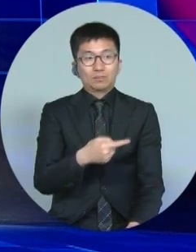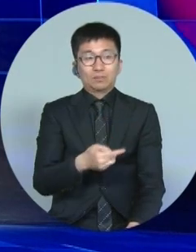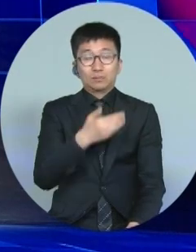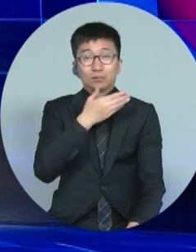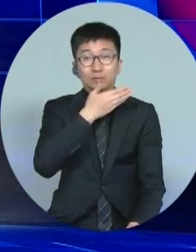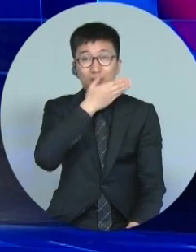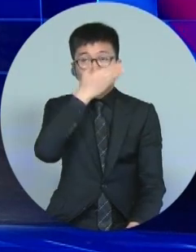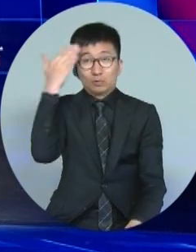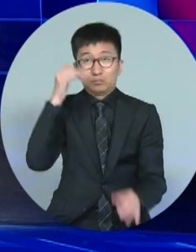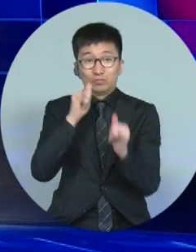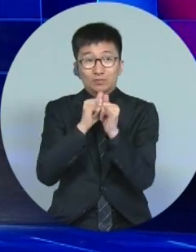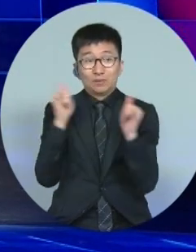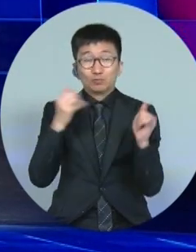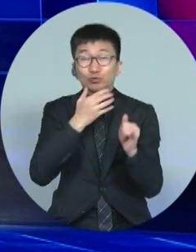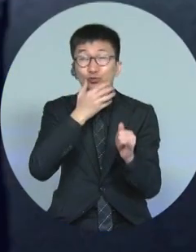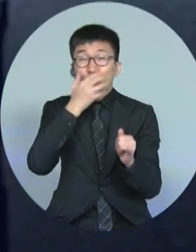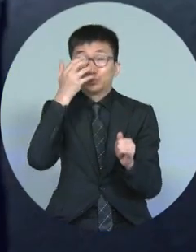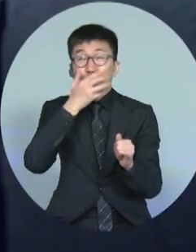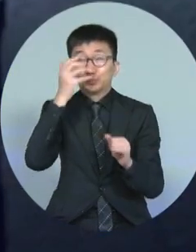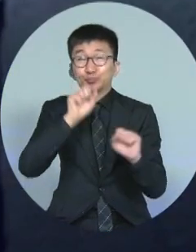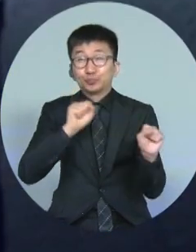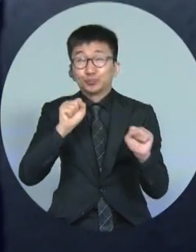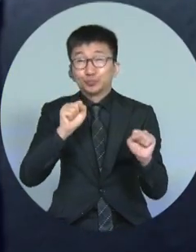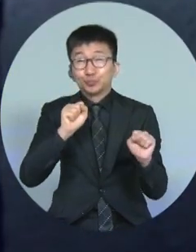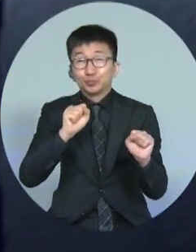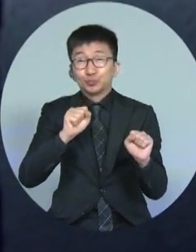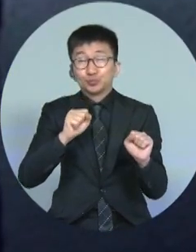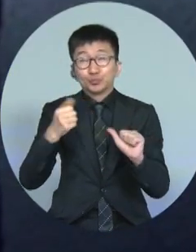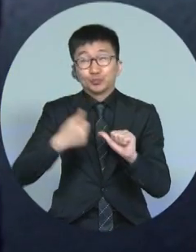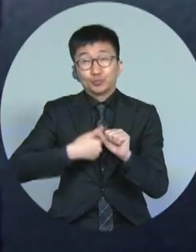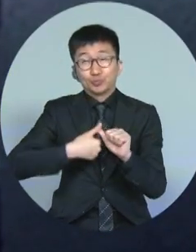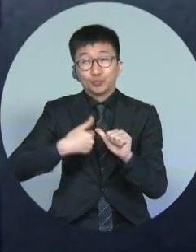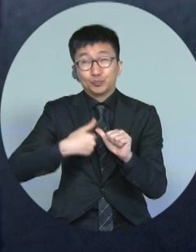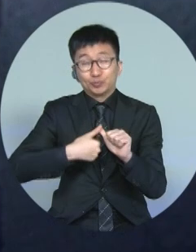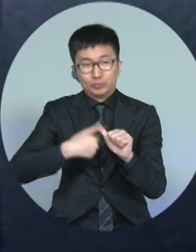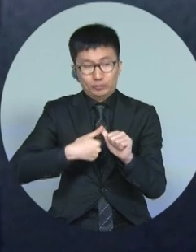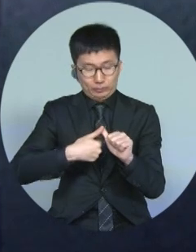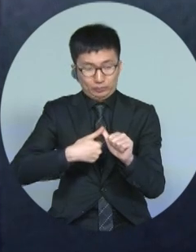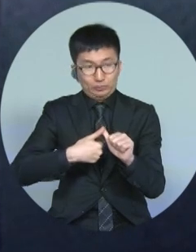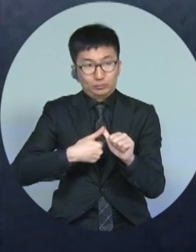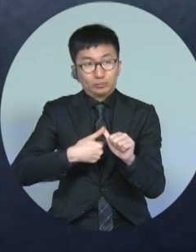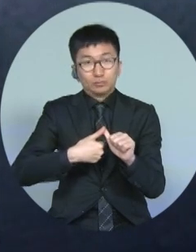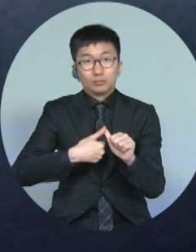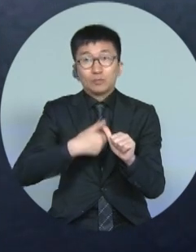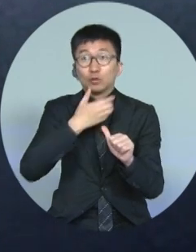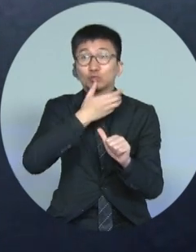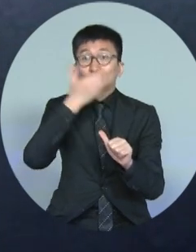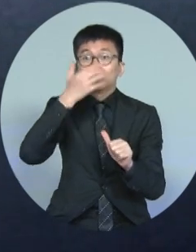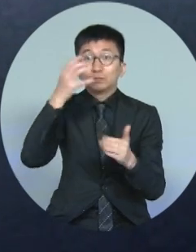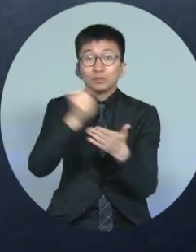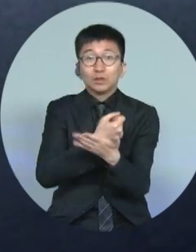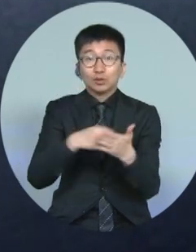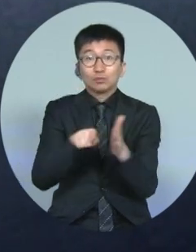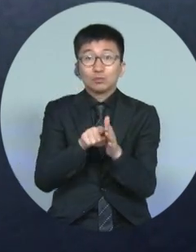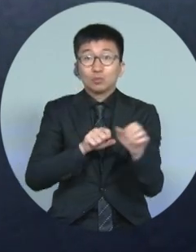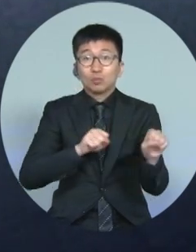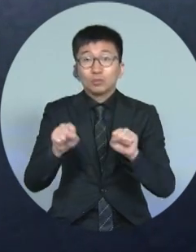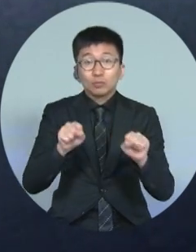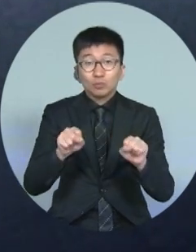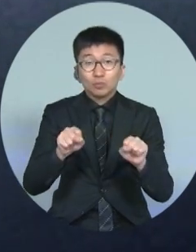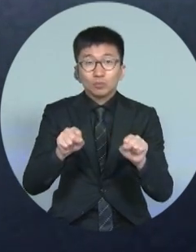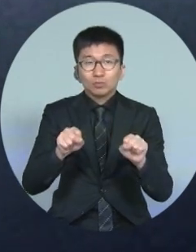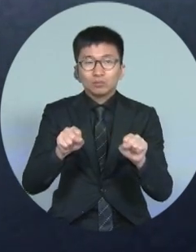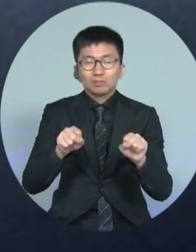Cancelled, lost. That's how many people in the precariat feel today.